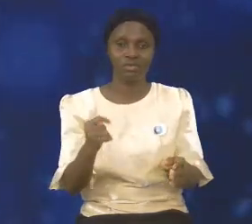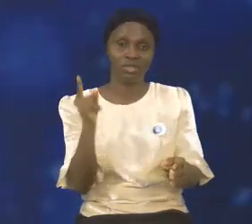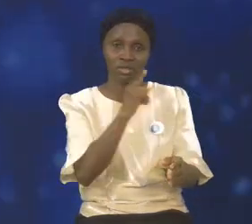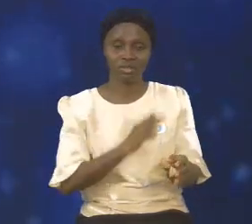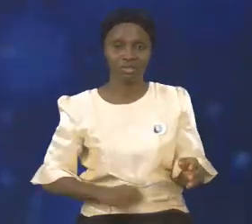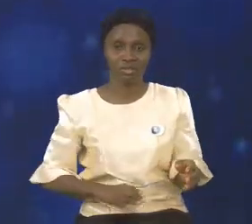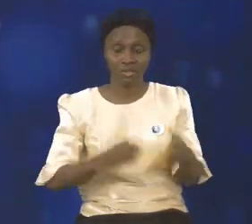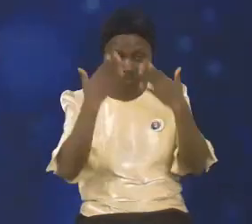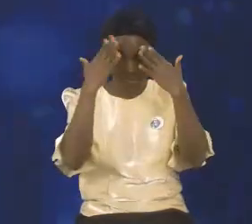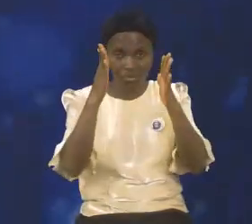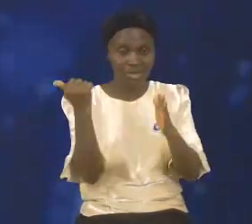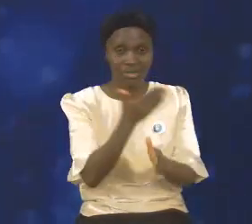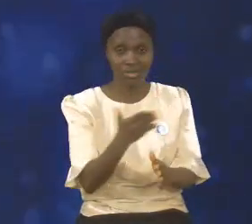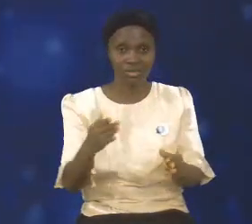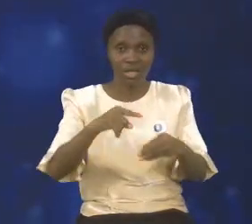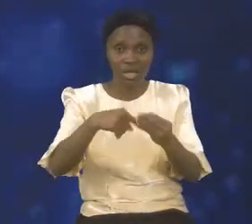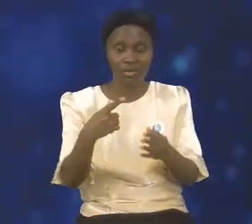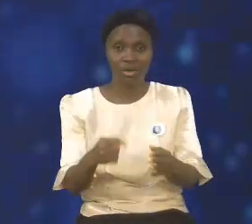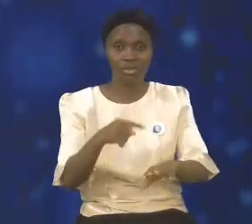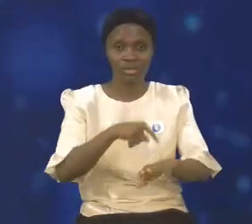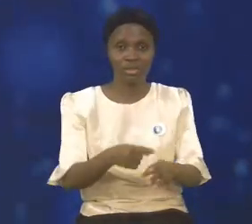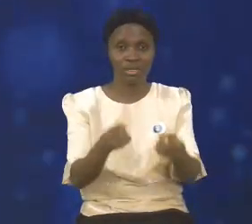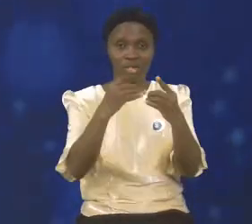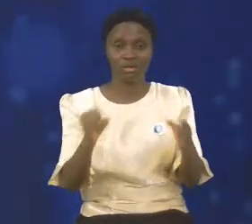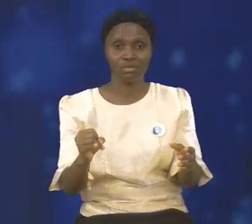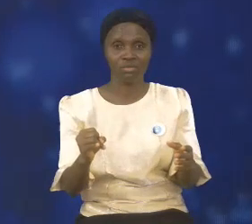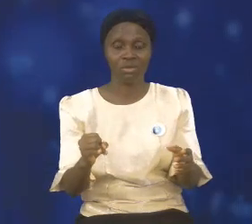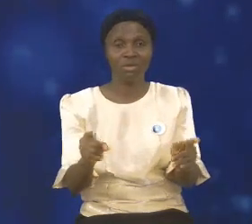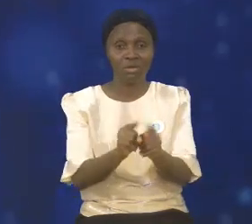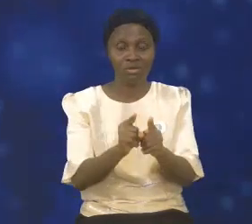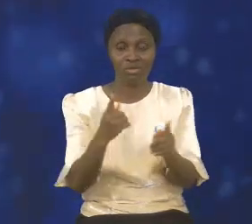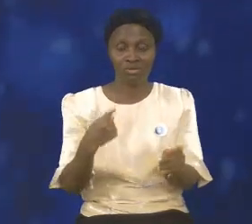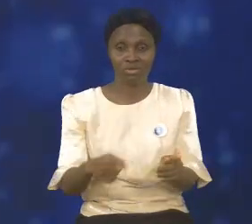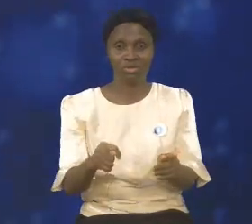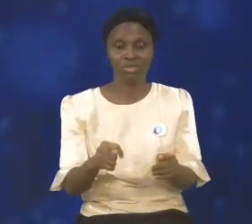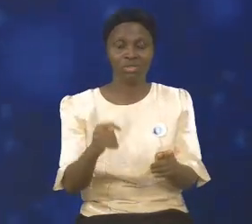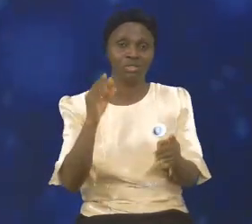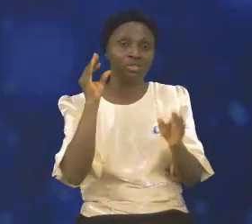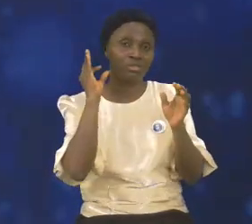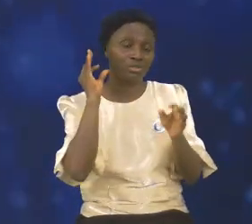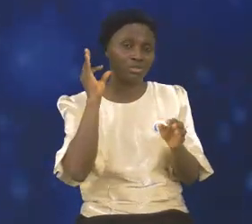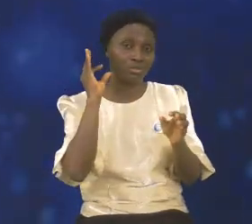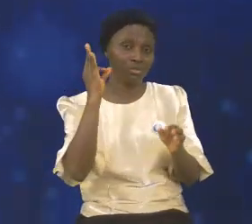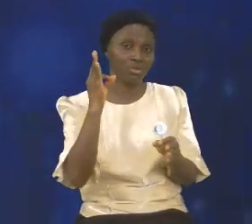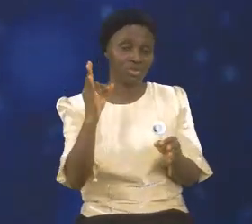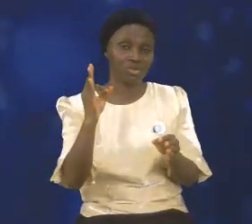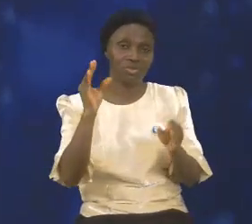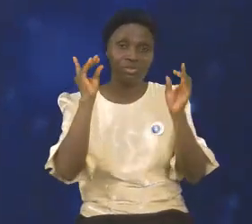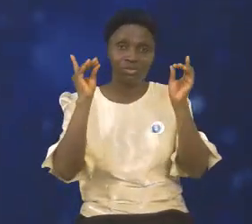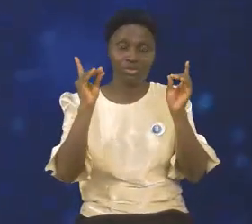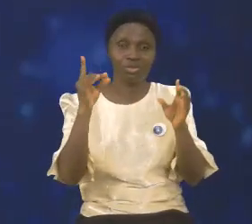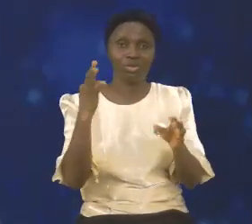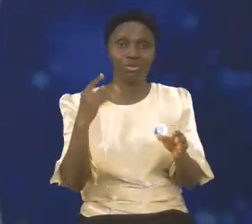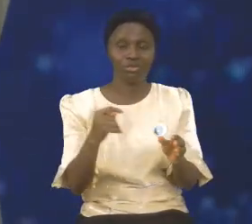the time coming. And even the basic doctrines of salvation, of holiness without which no man shall see the Lord, of